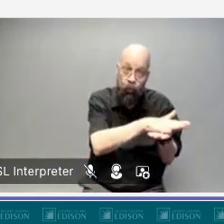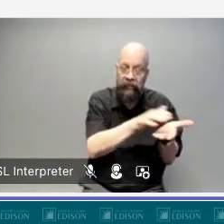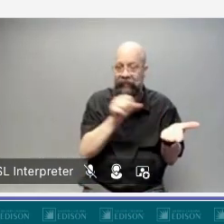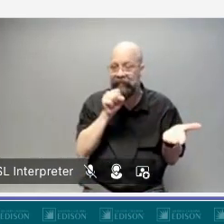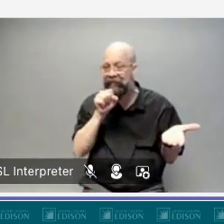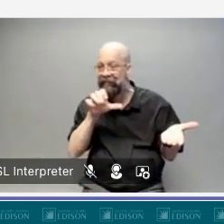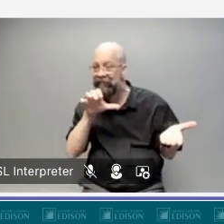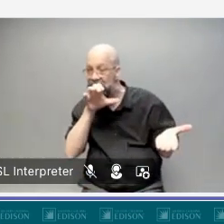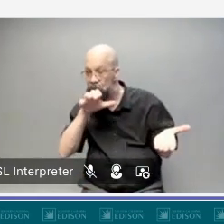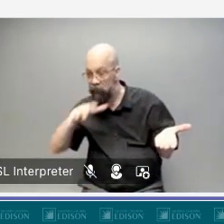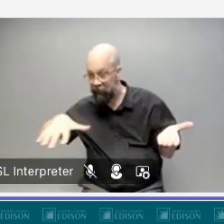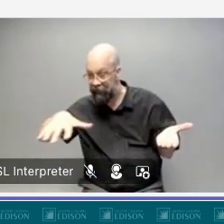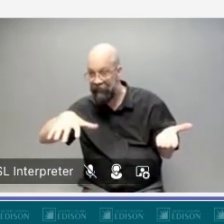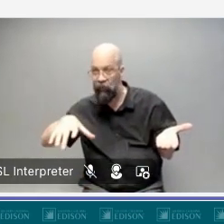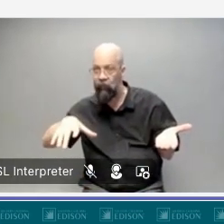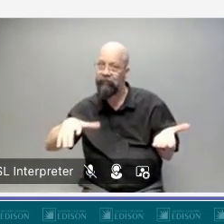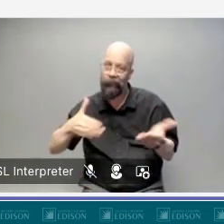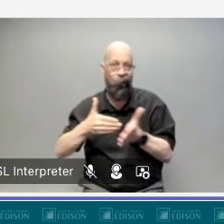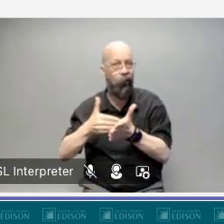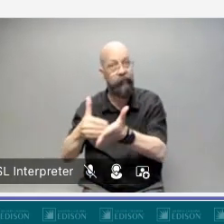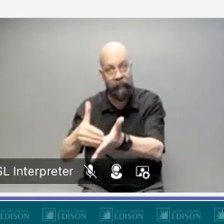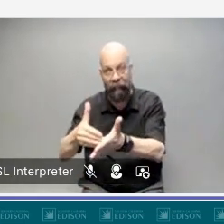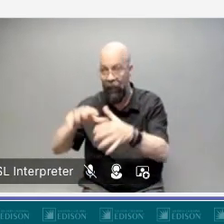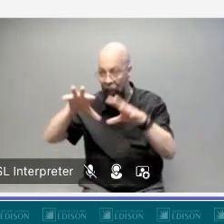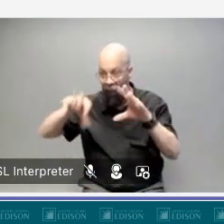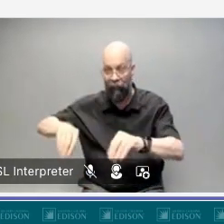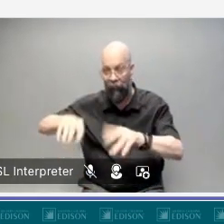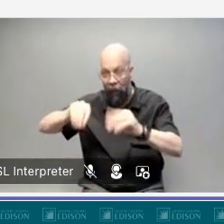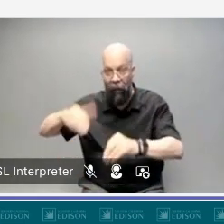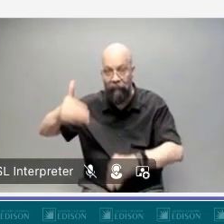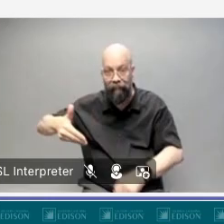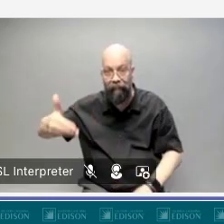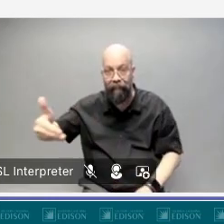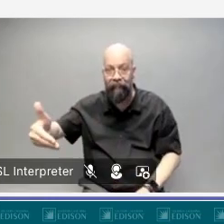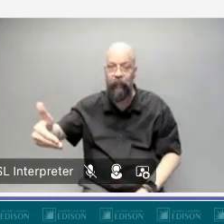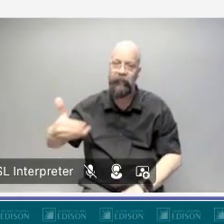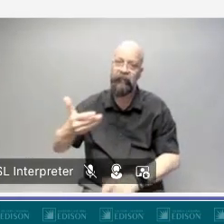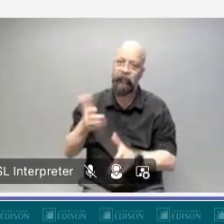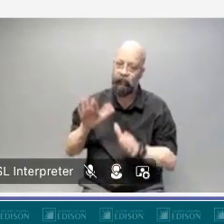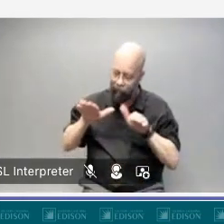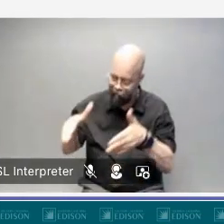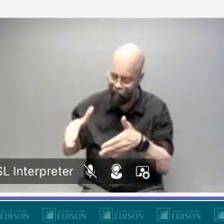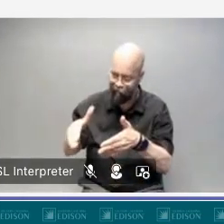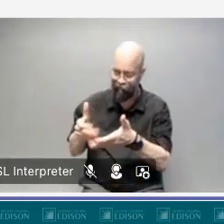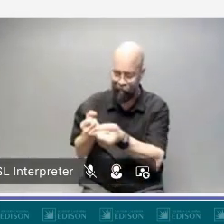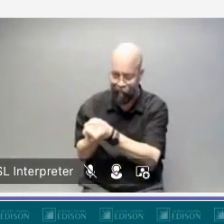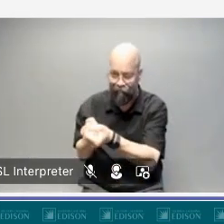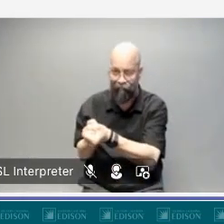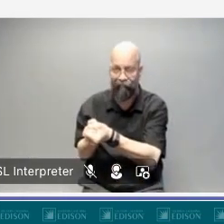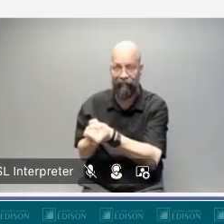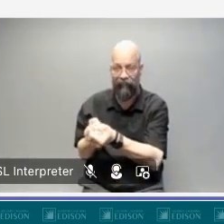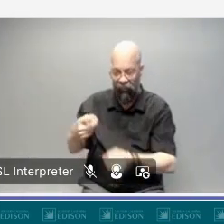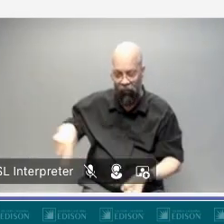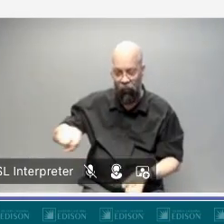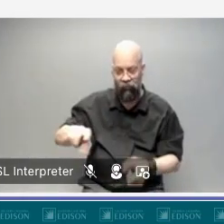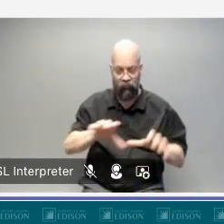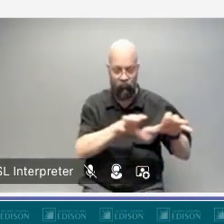frequently impacted by PSPS to help ensure continuity for some of our most vulnerable